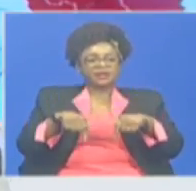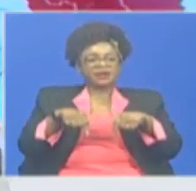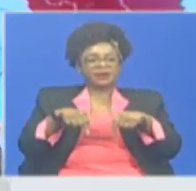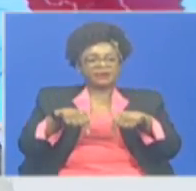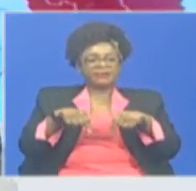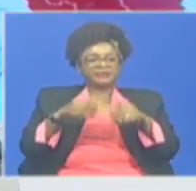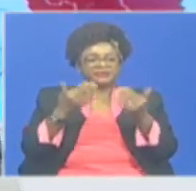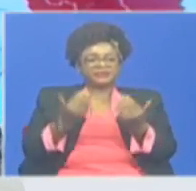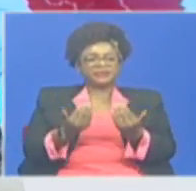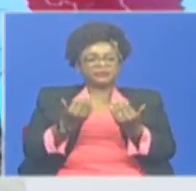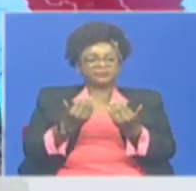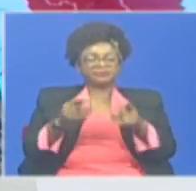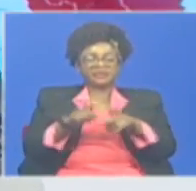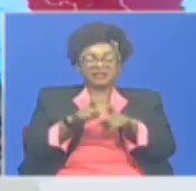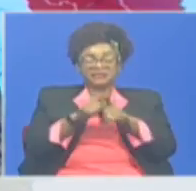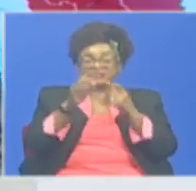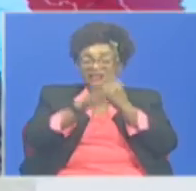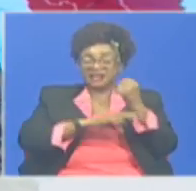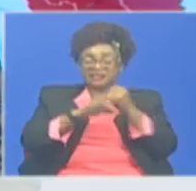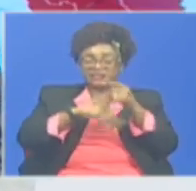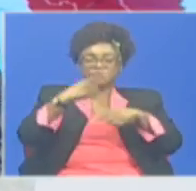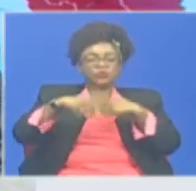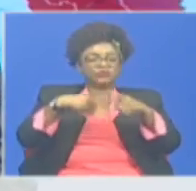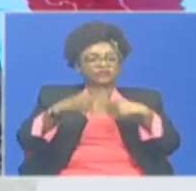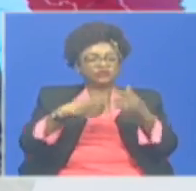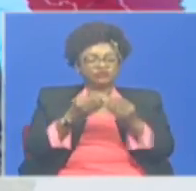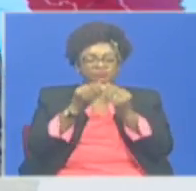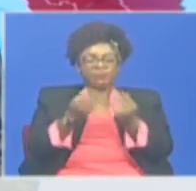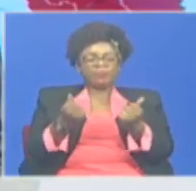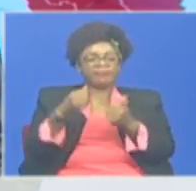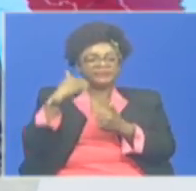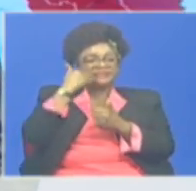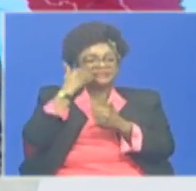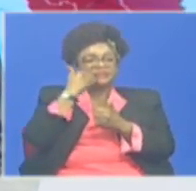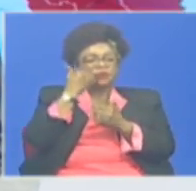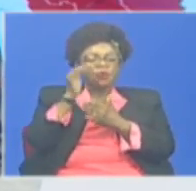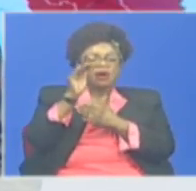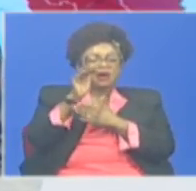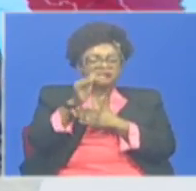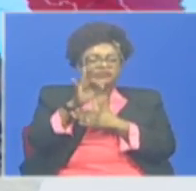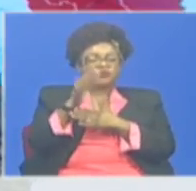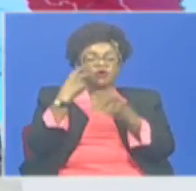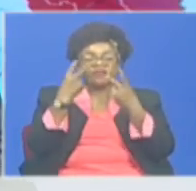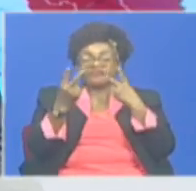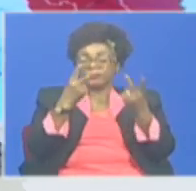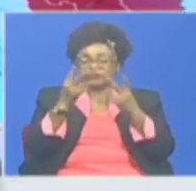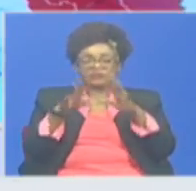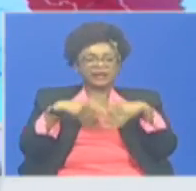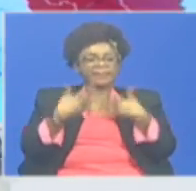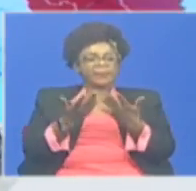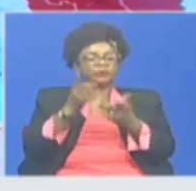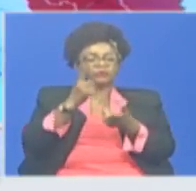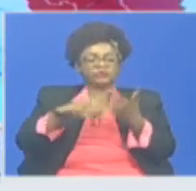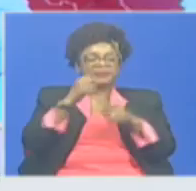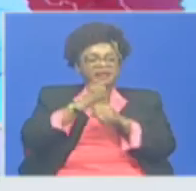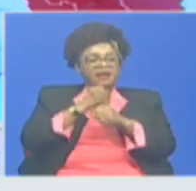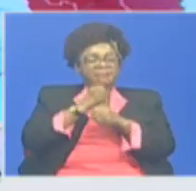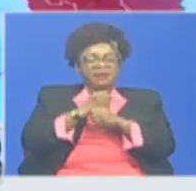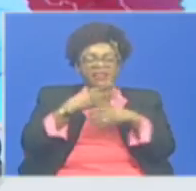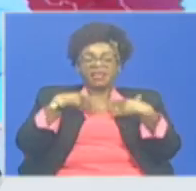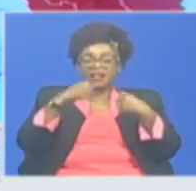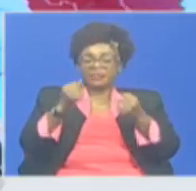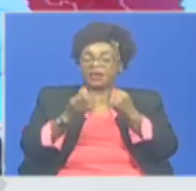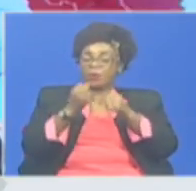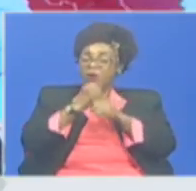country continues to intensify its efforts to combat the disease, we asked you for your views on the work currently being done by the healthcare workers